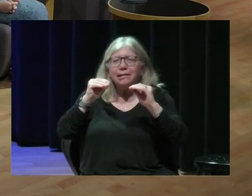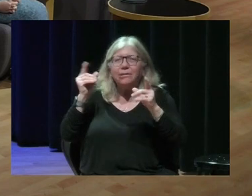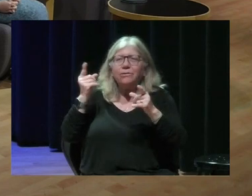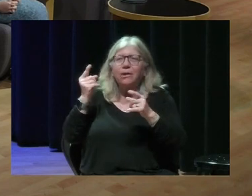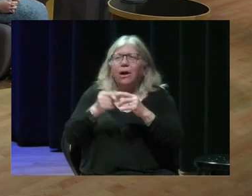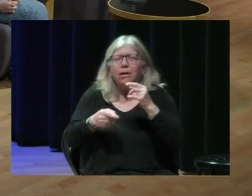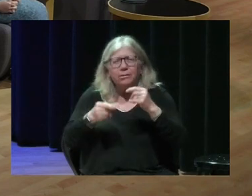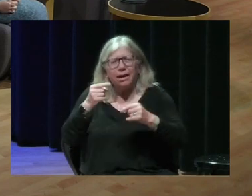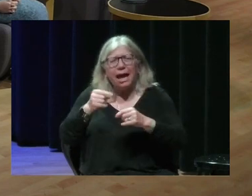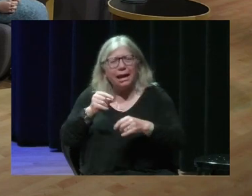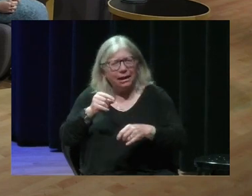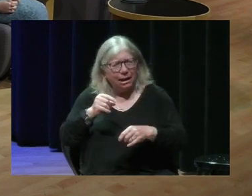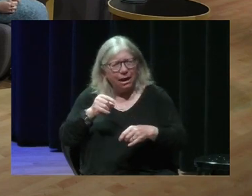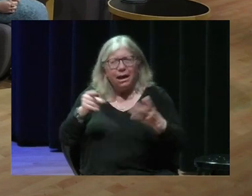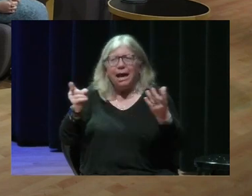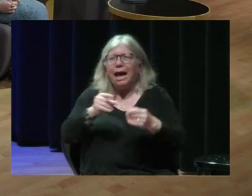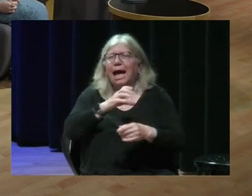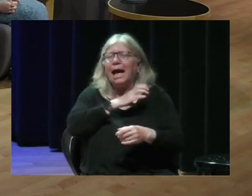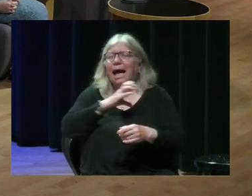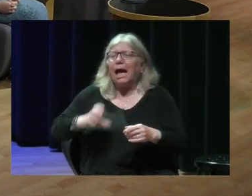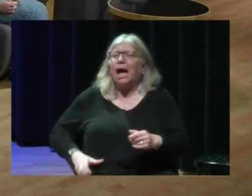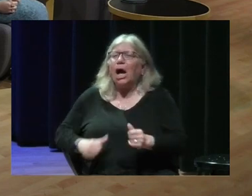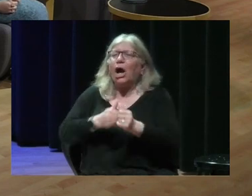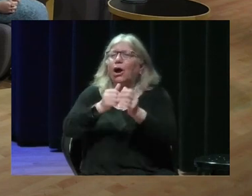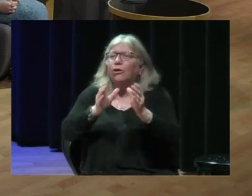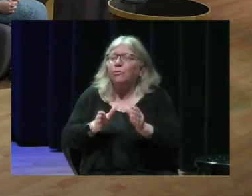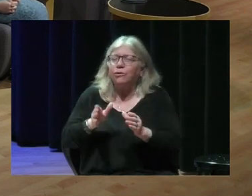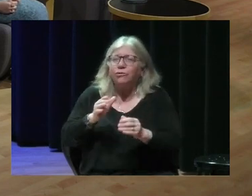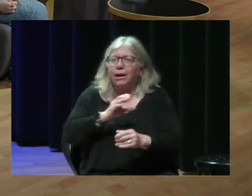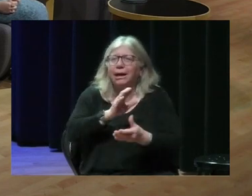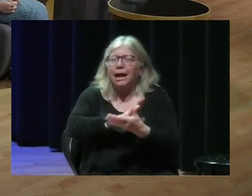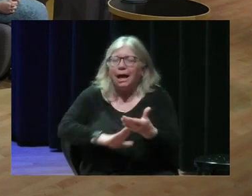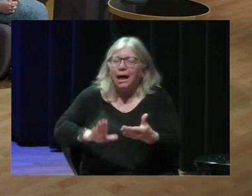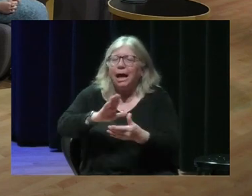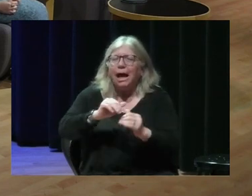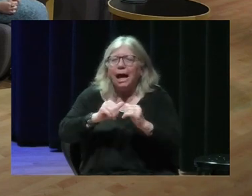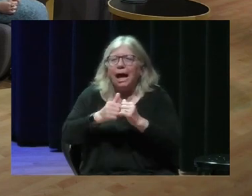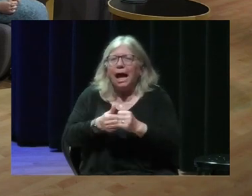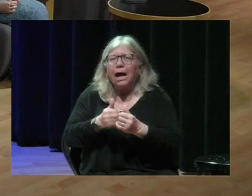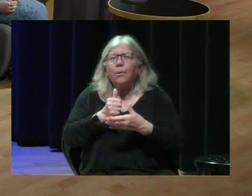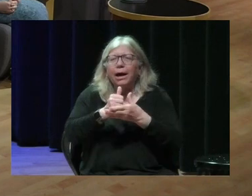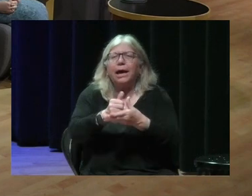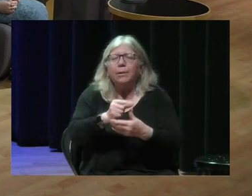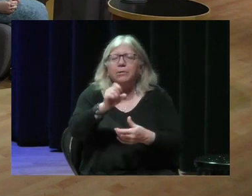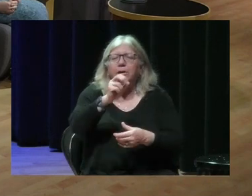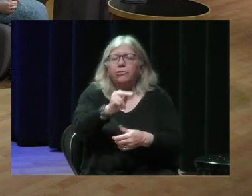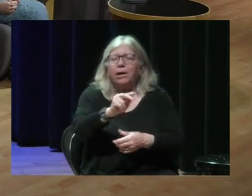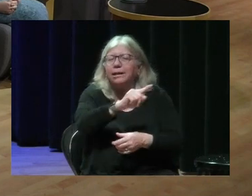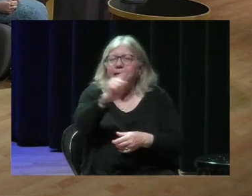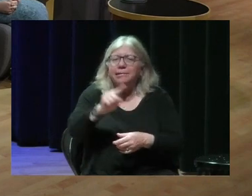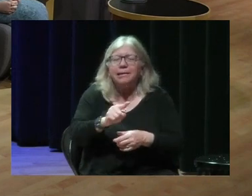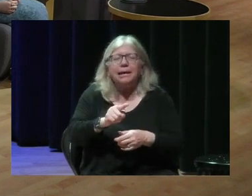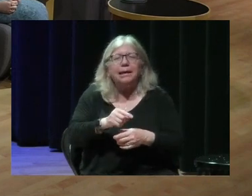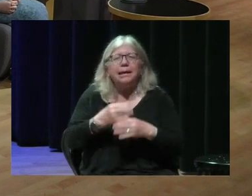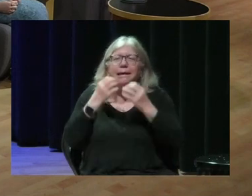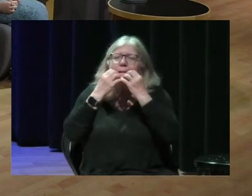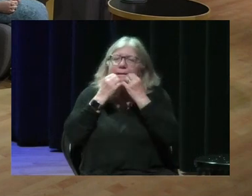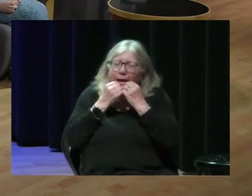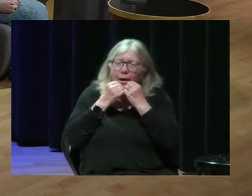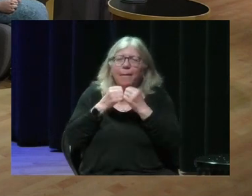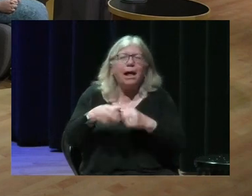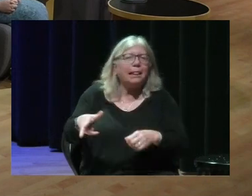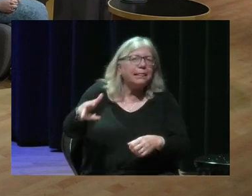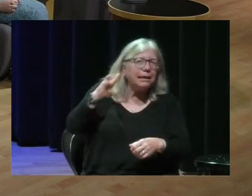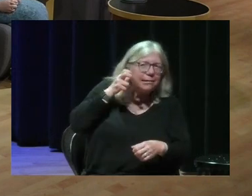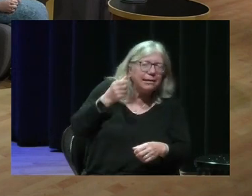college. How do God I help you? God bless you. How do I help Gen Z specifically care about listening, understanding, and